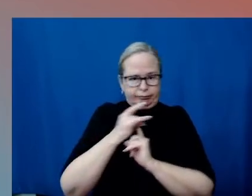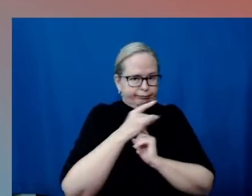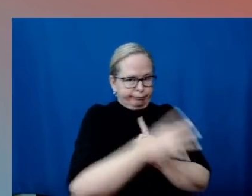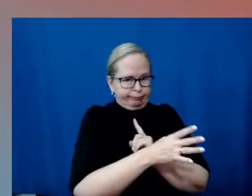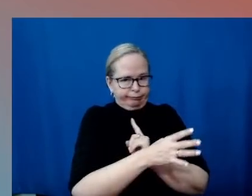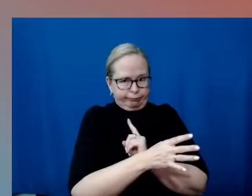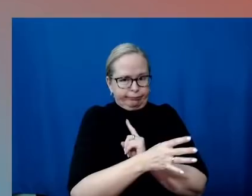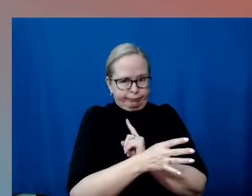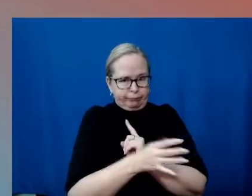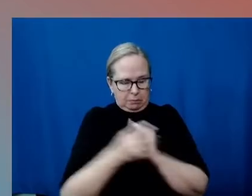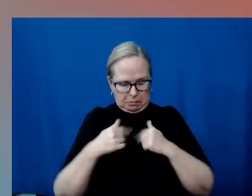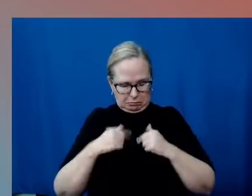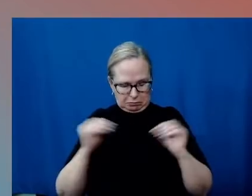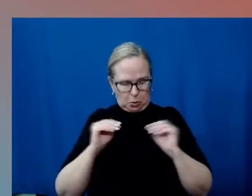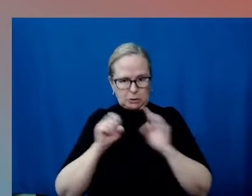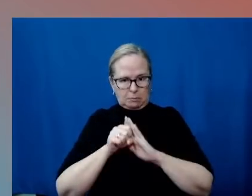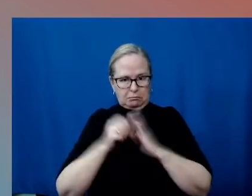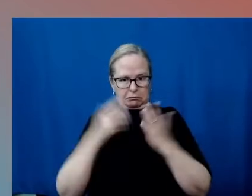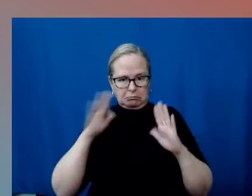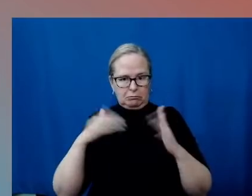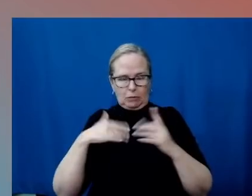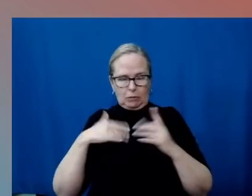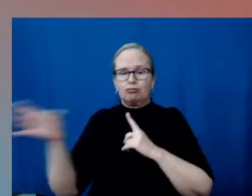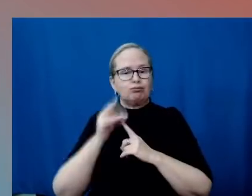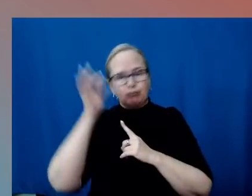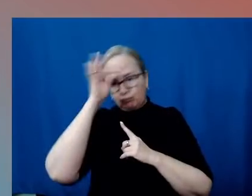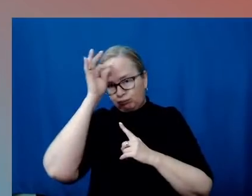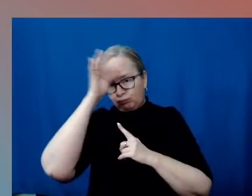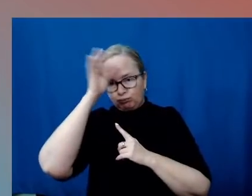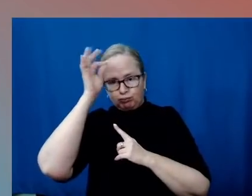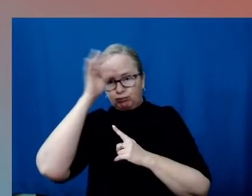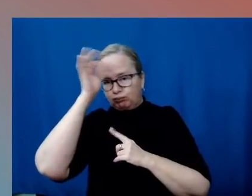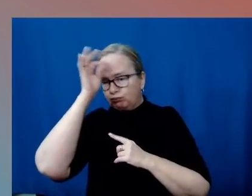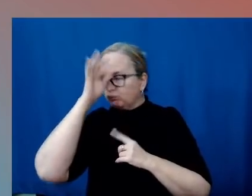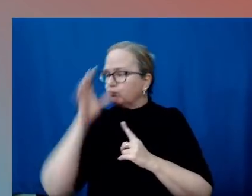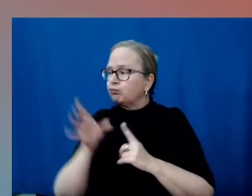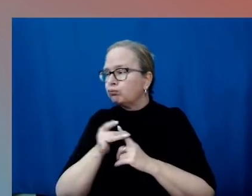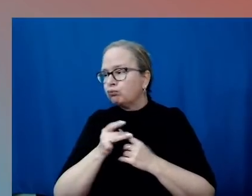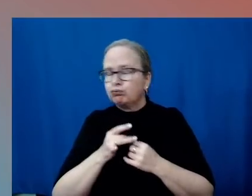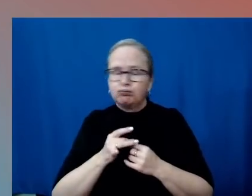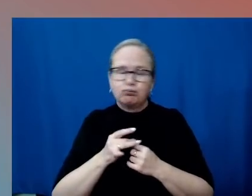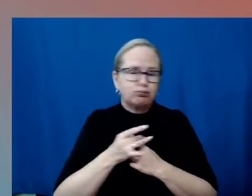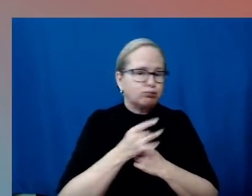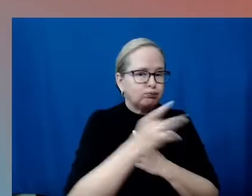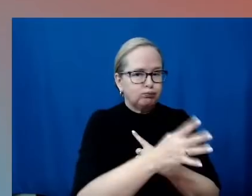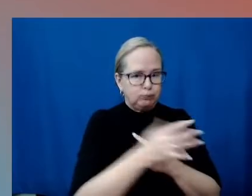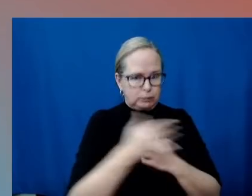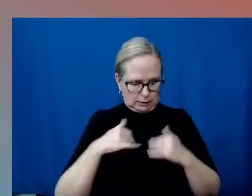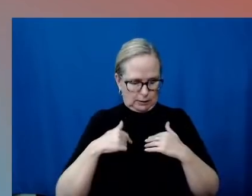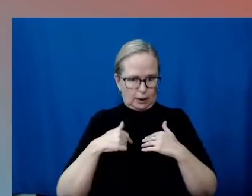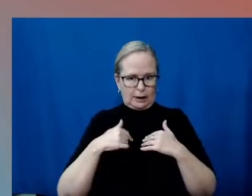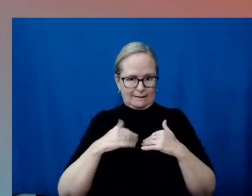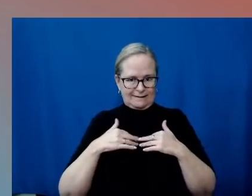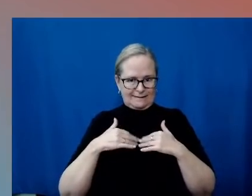symptoms. So in a way, the virus doesn't care what happens to me after it's transmitted, unless